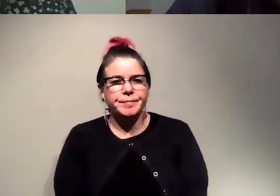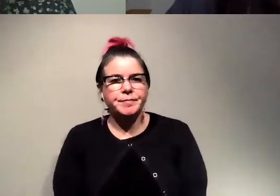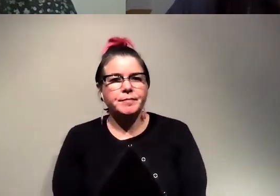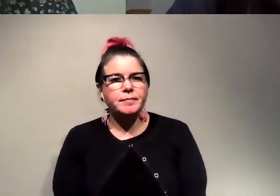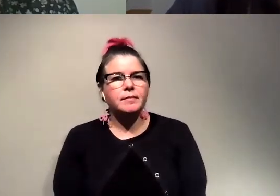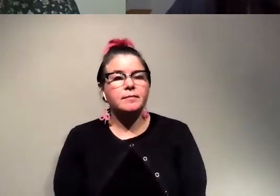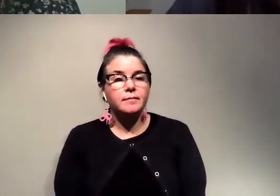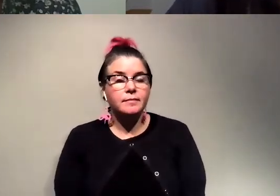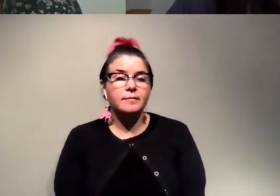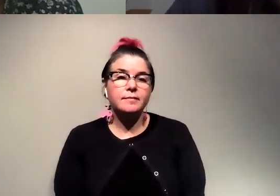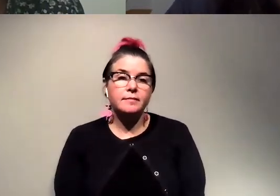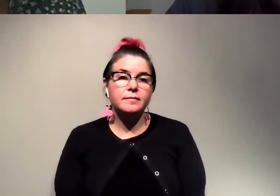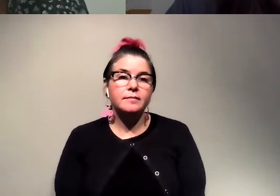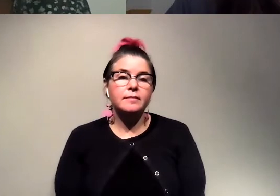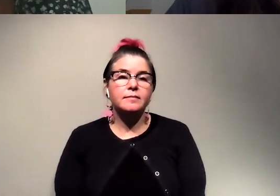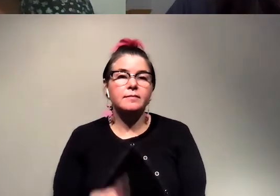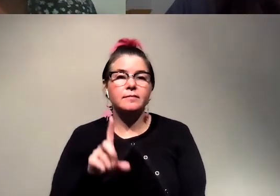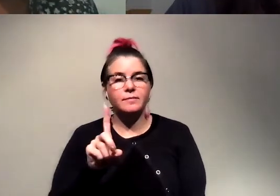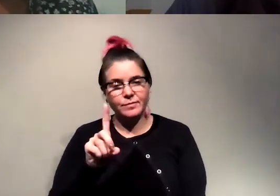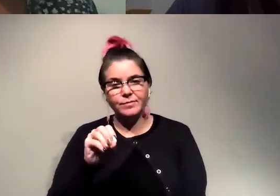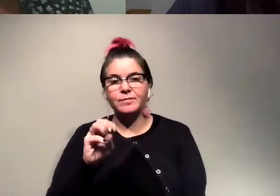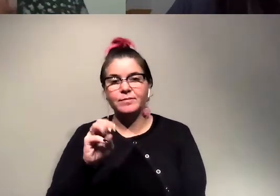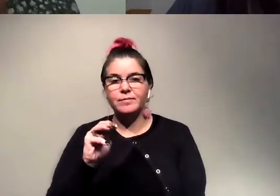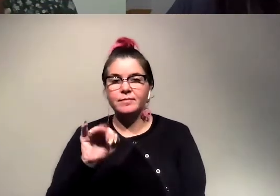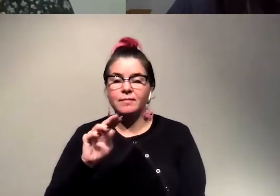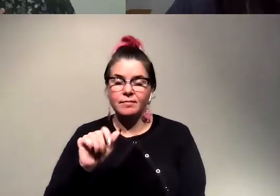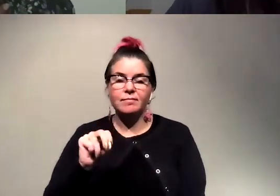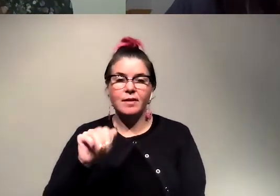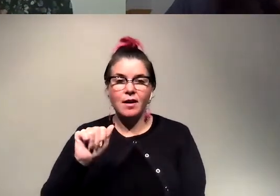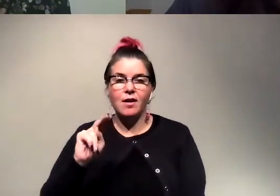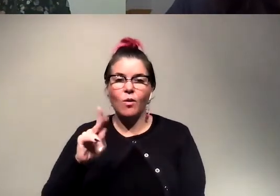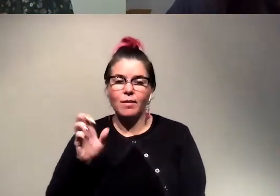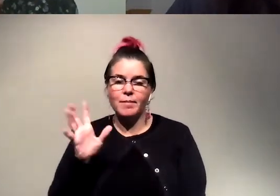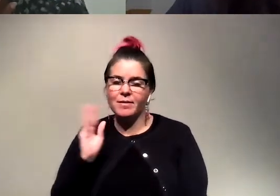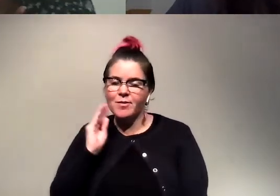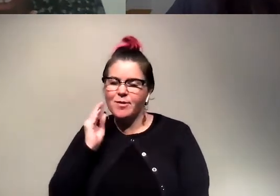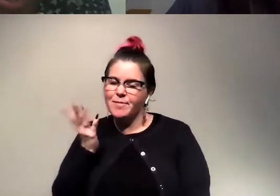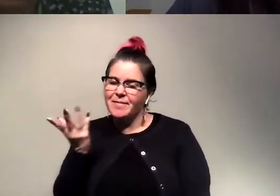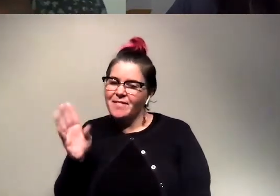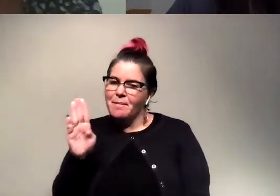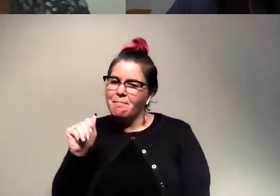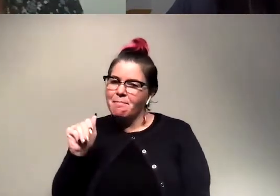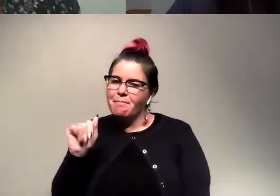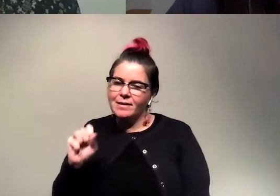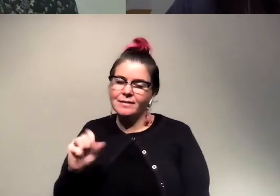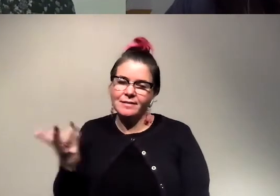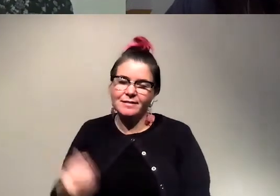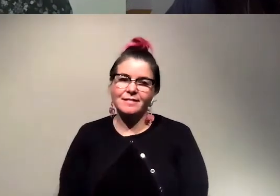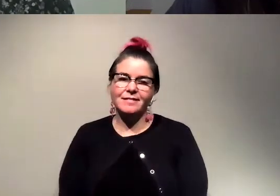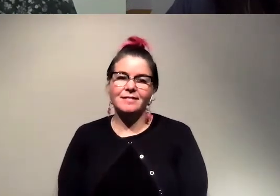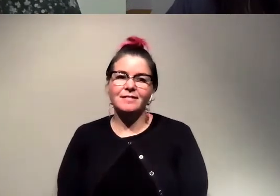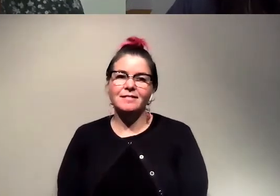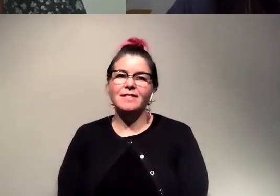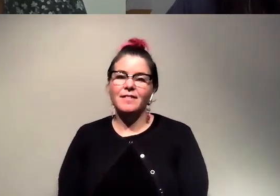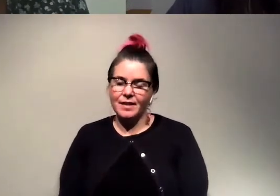It's gonna have to be the Dominican Anole. I might be a little bit biased. Yeah. But it's the endemic